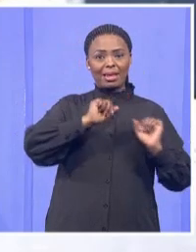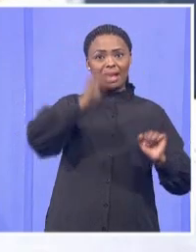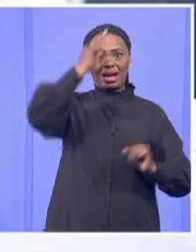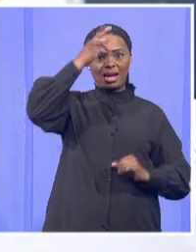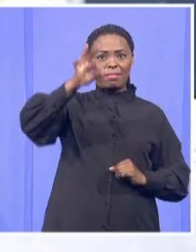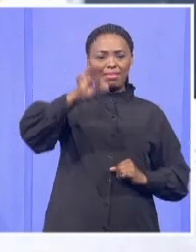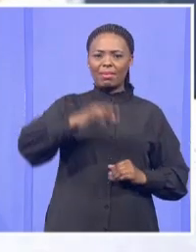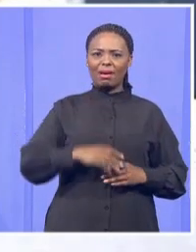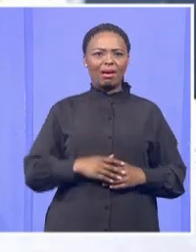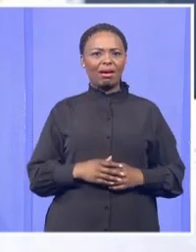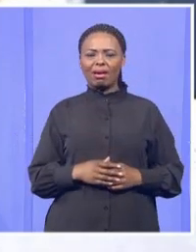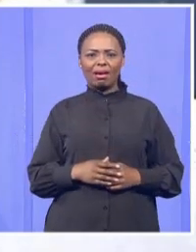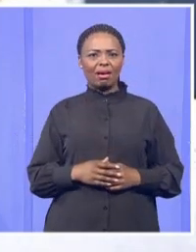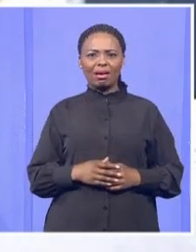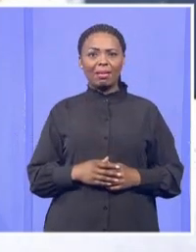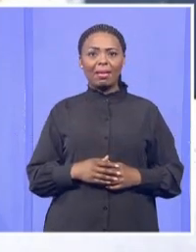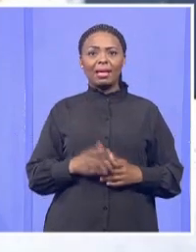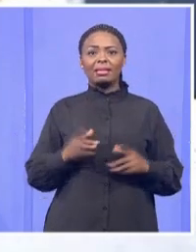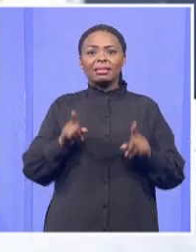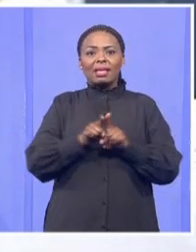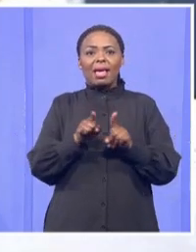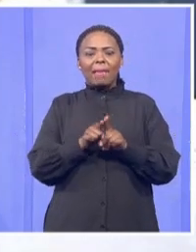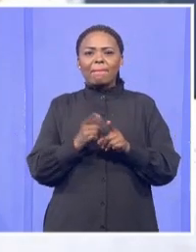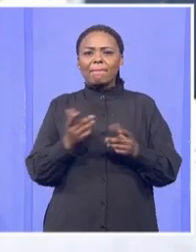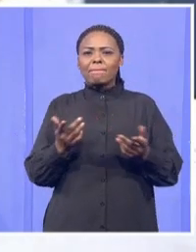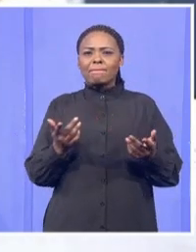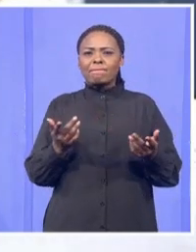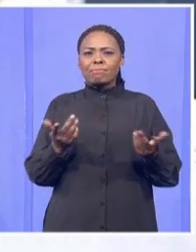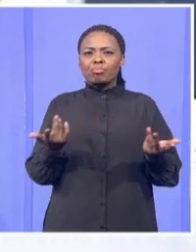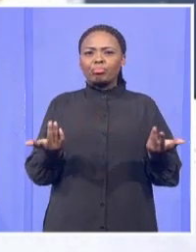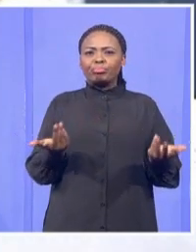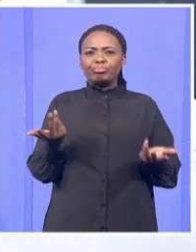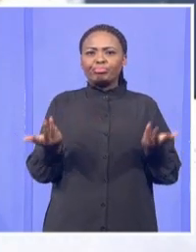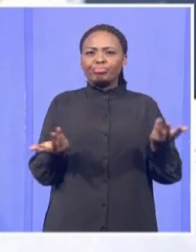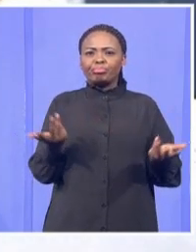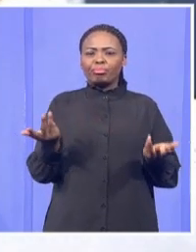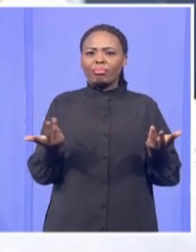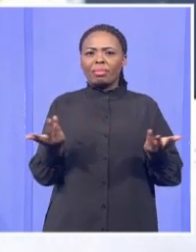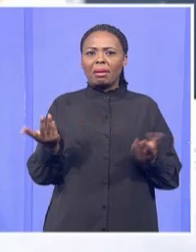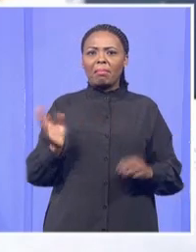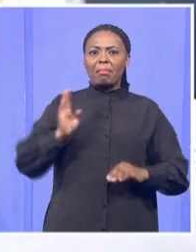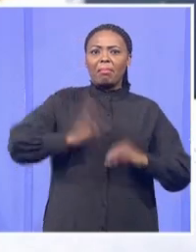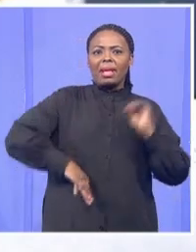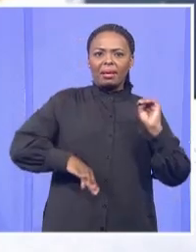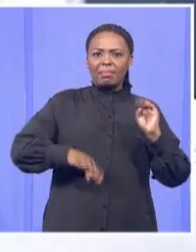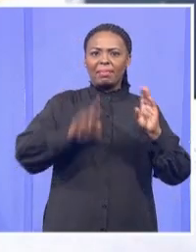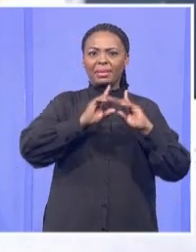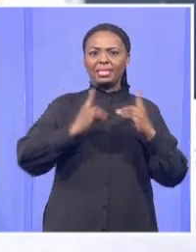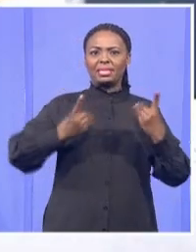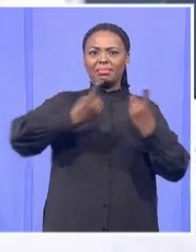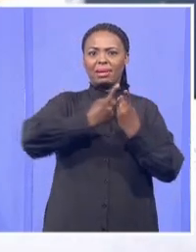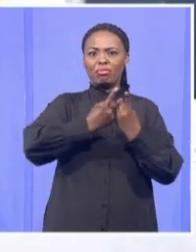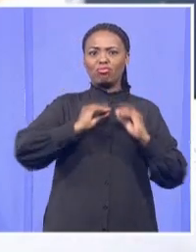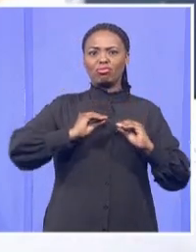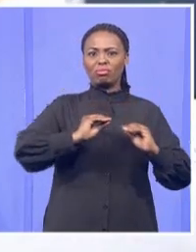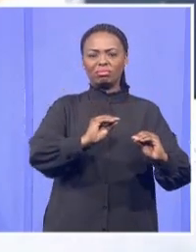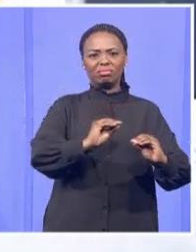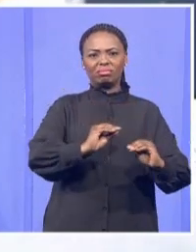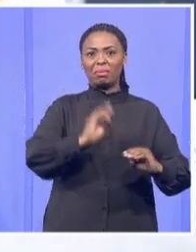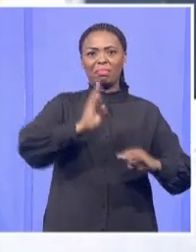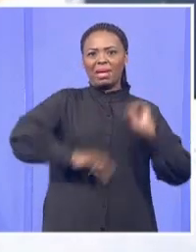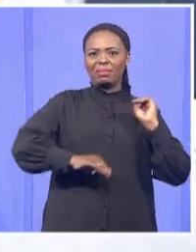you can also blame the relevant government departments. Let me give you an example.